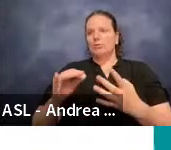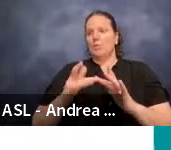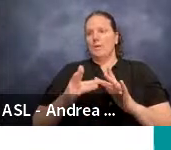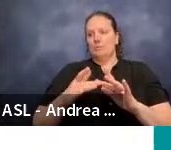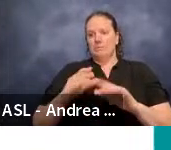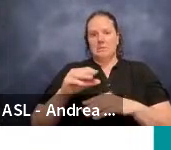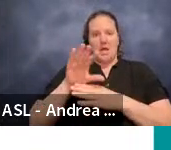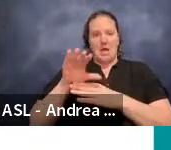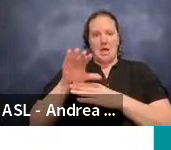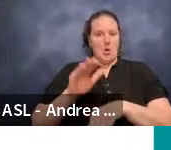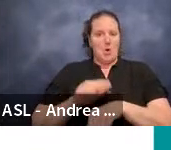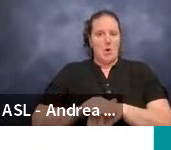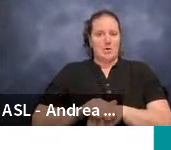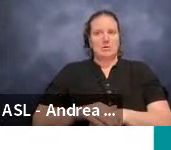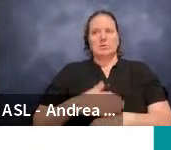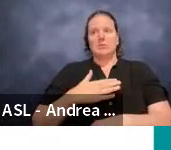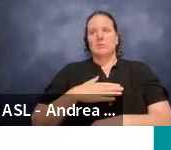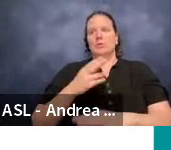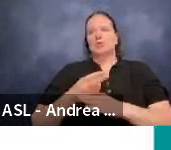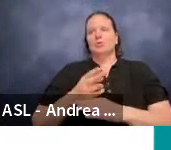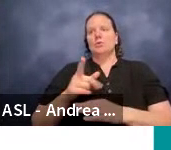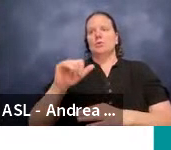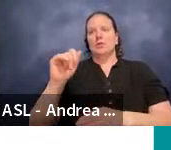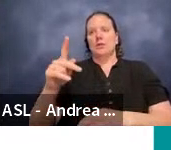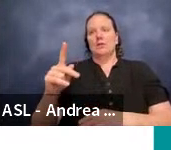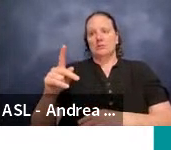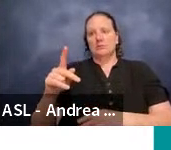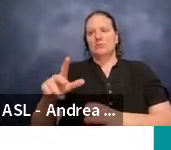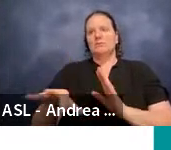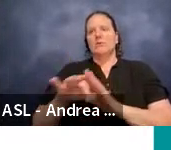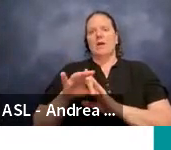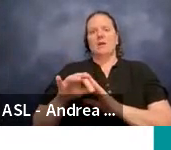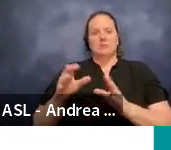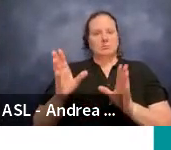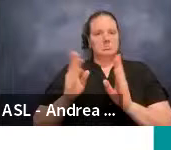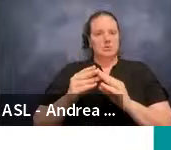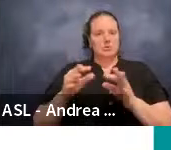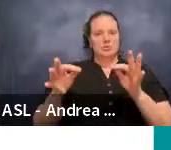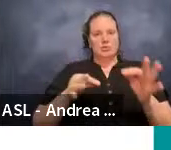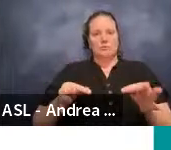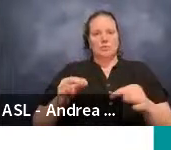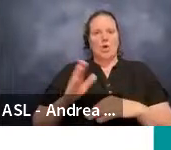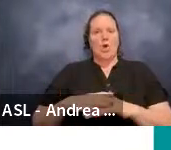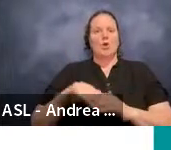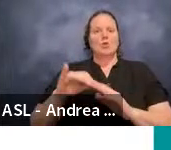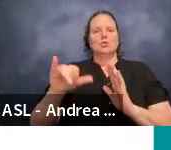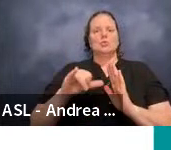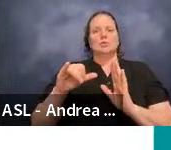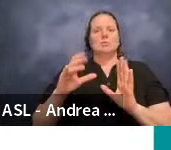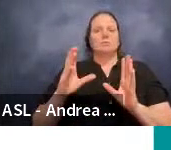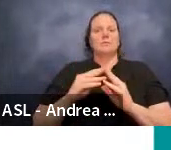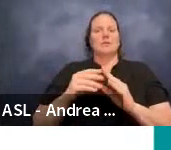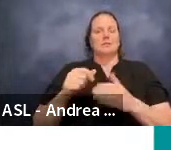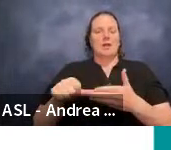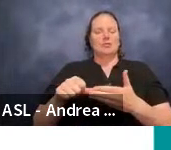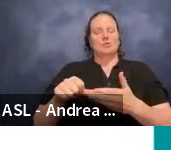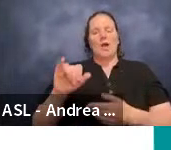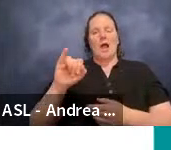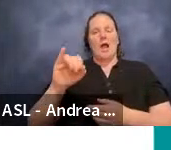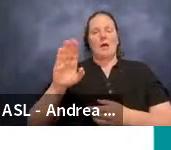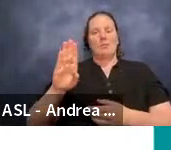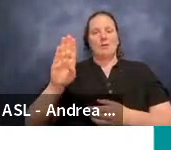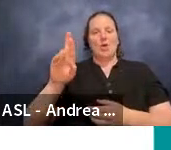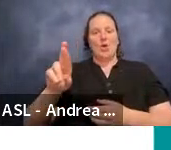camera. Please use the link located in the meeting description on YouTube meeting page or on the IBR CAG